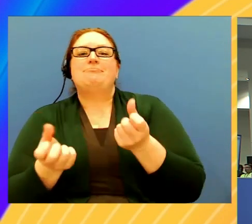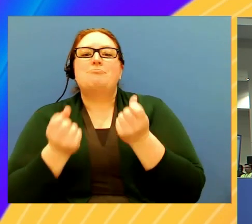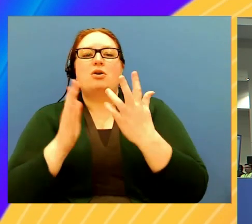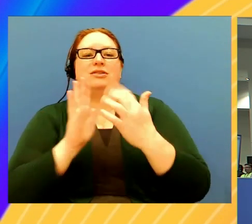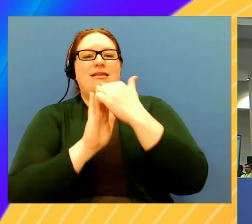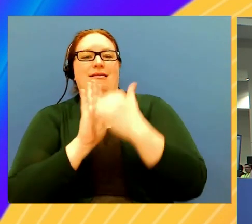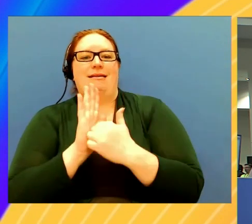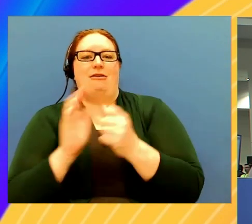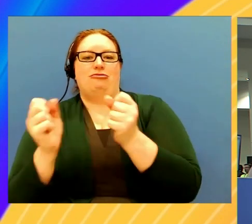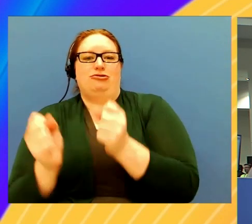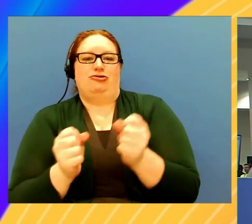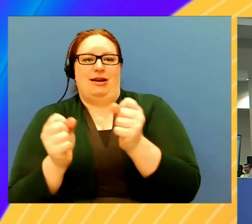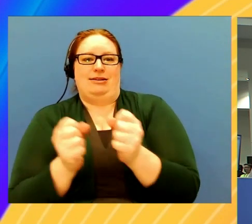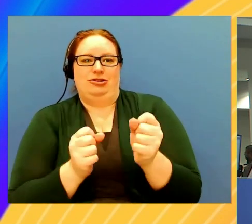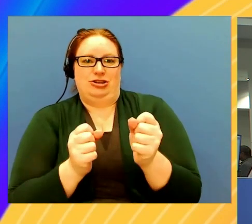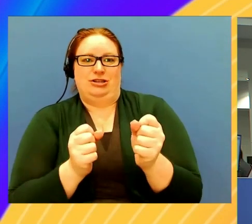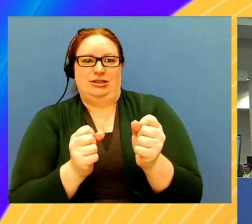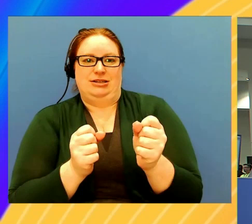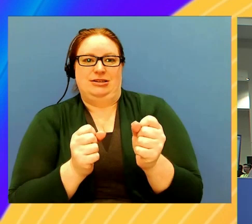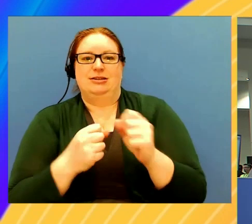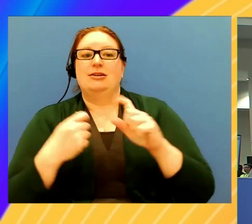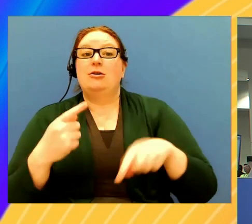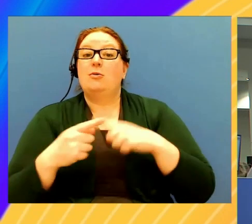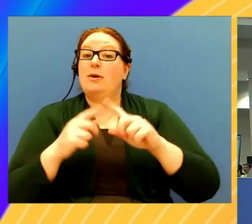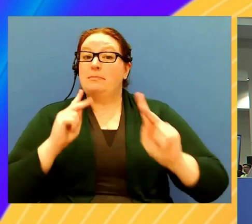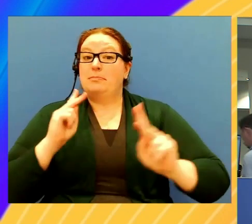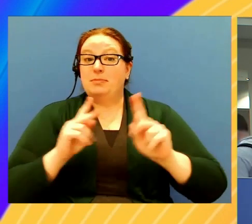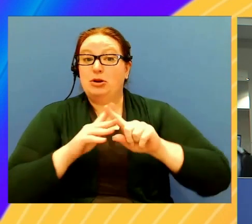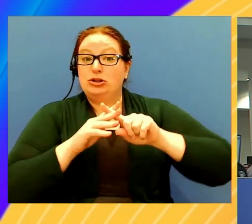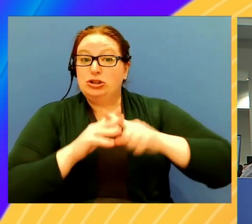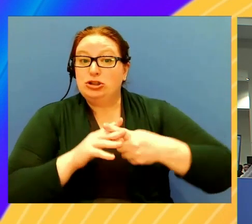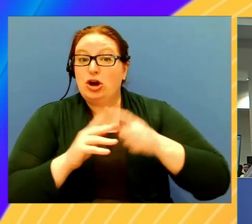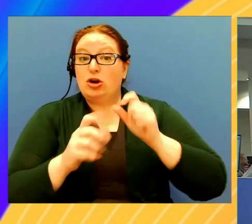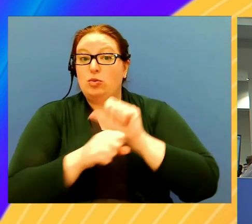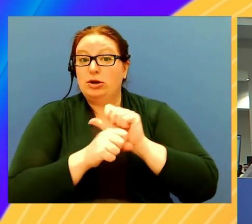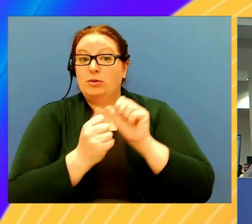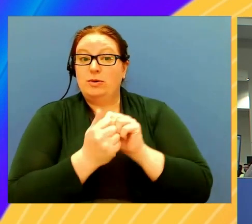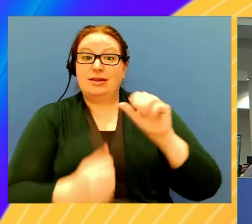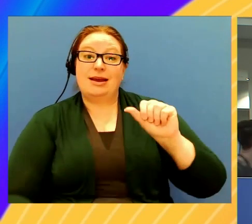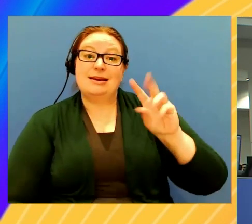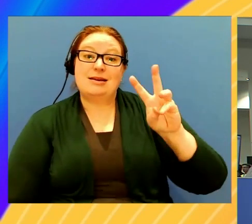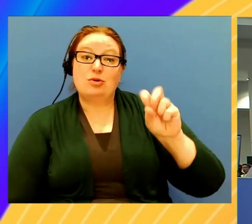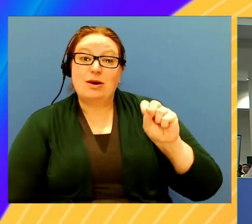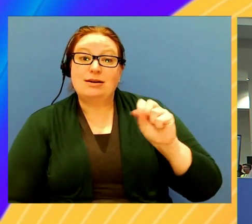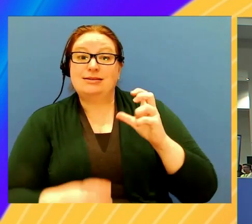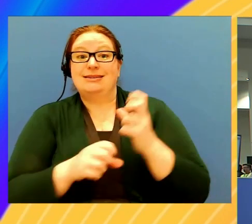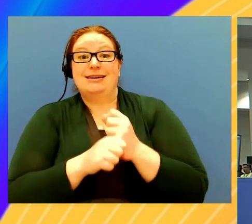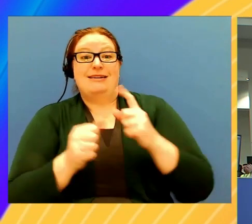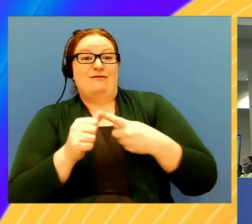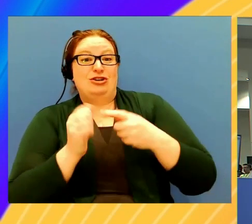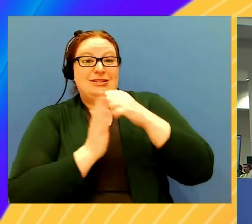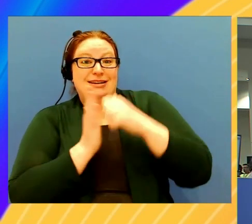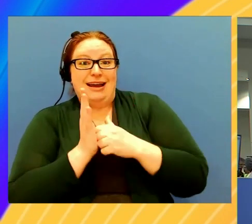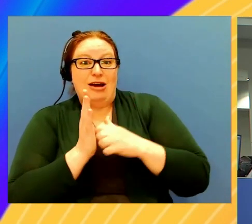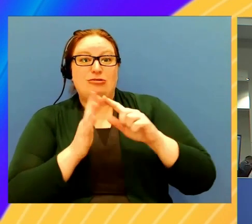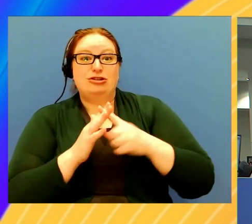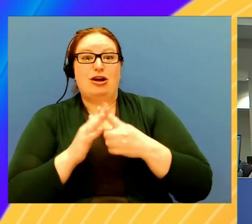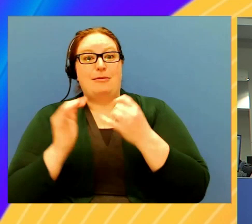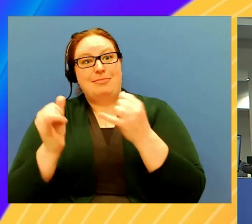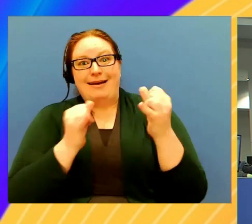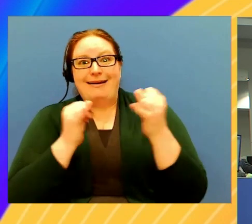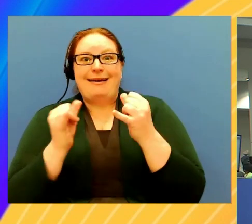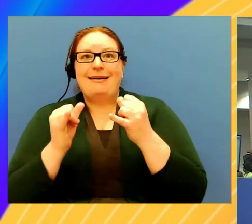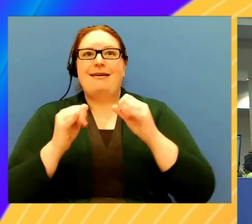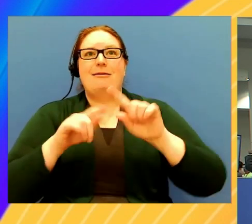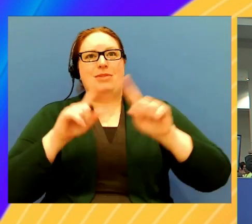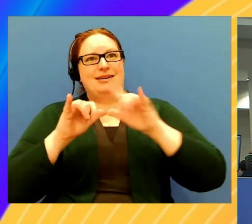multi-account strategy. When people start working with AWS, you get your first account, you start playing around, but as things